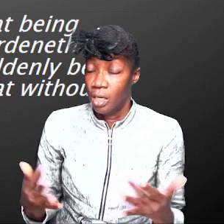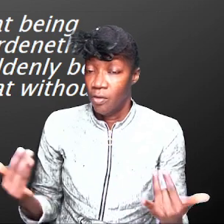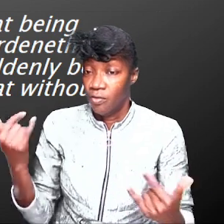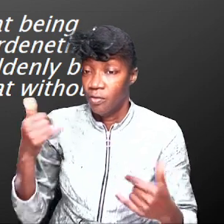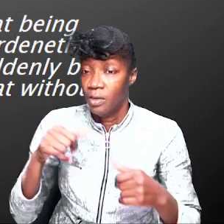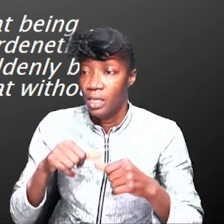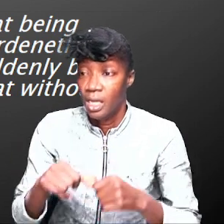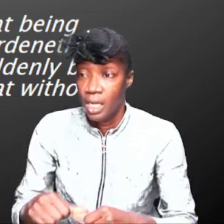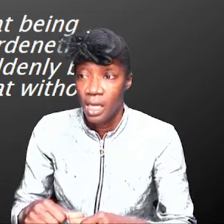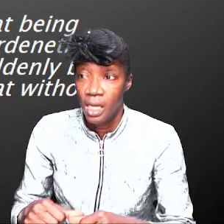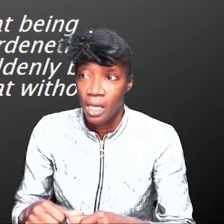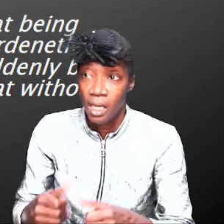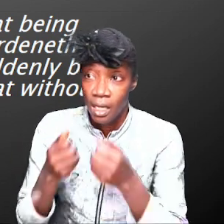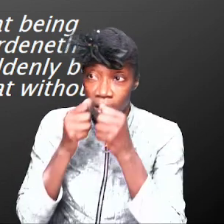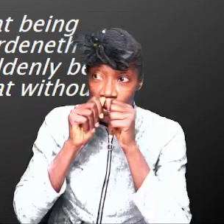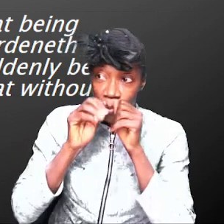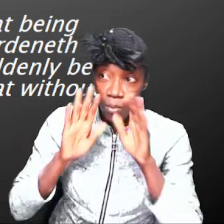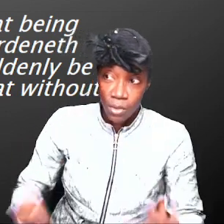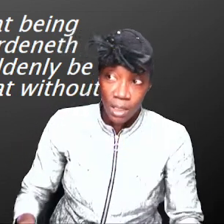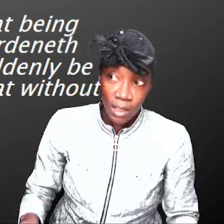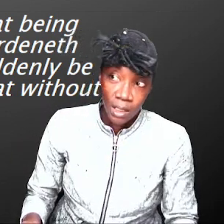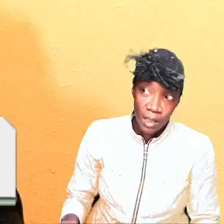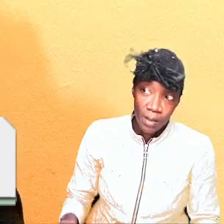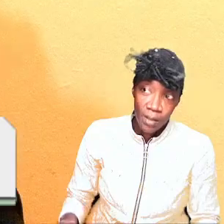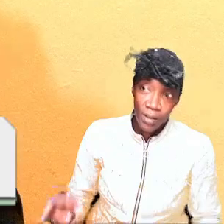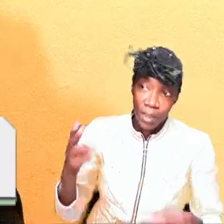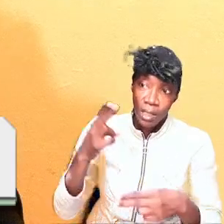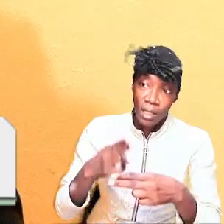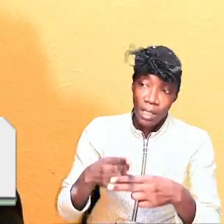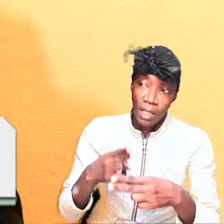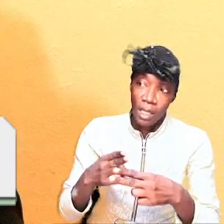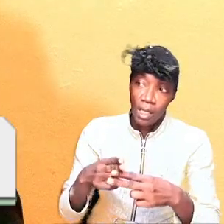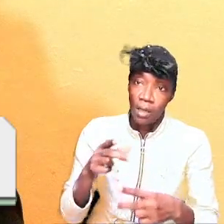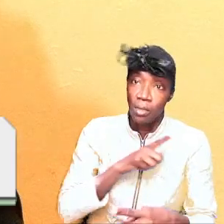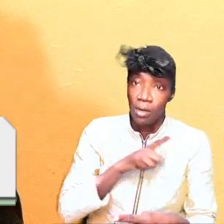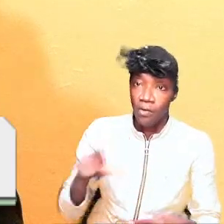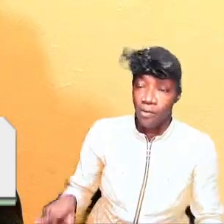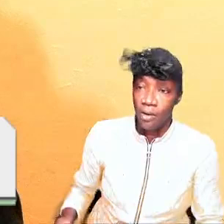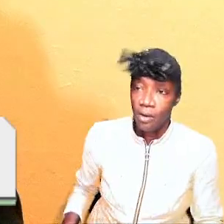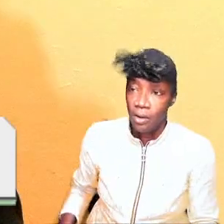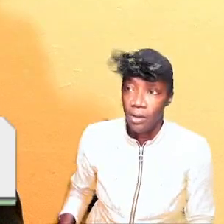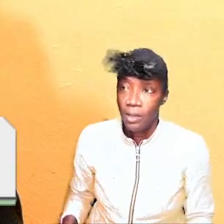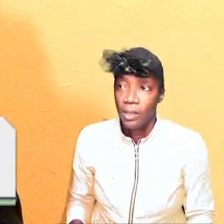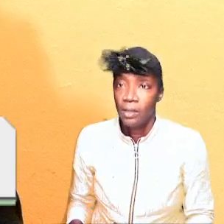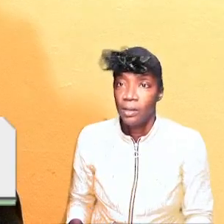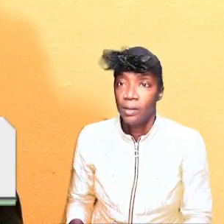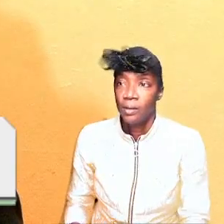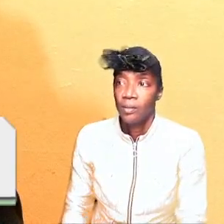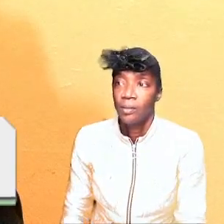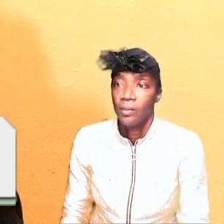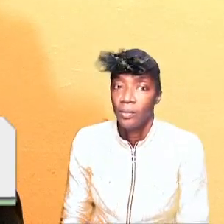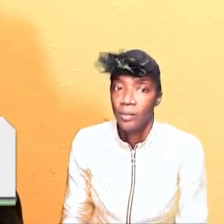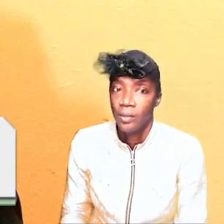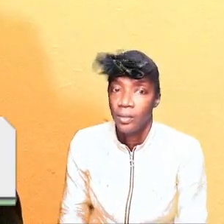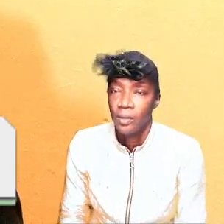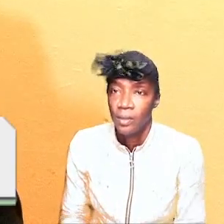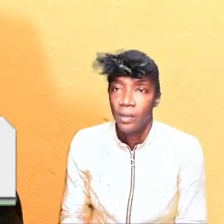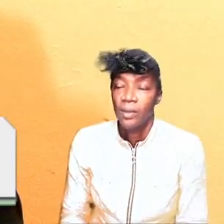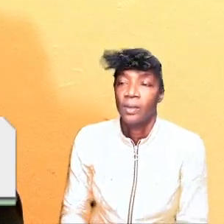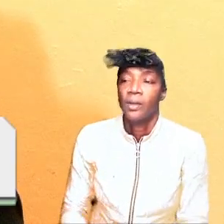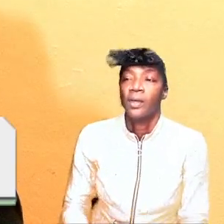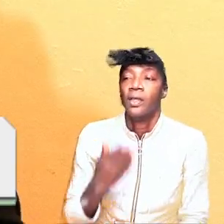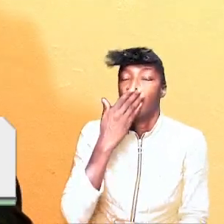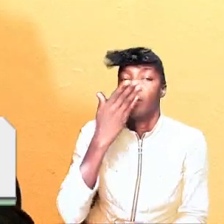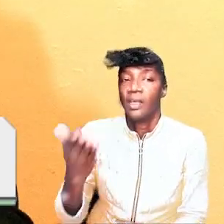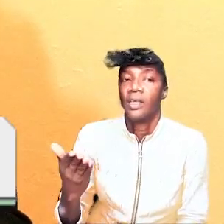tonight in the name of the Lord. Thank you for tuning in. And all being well,